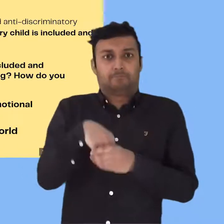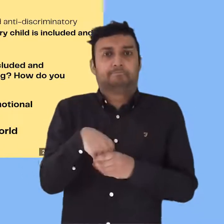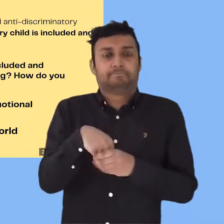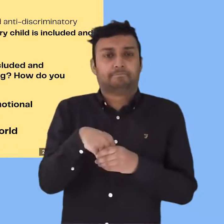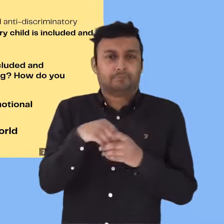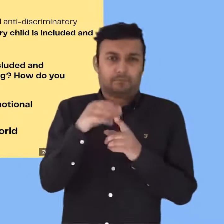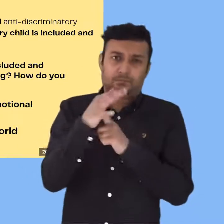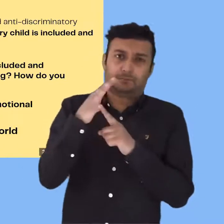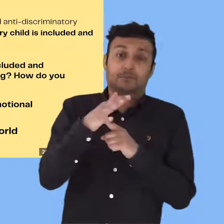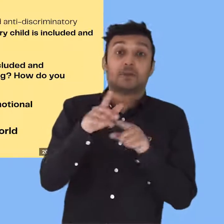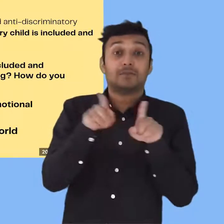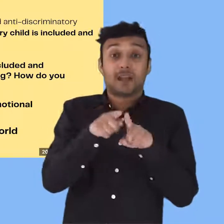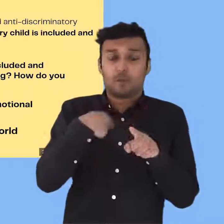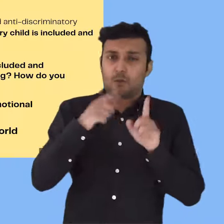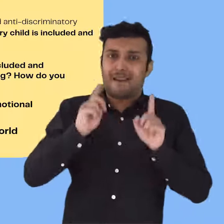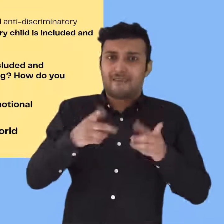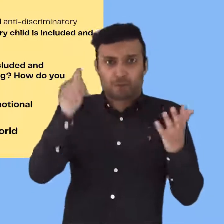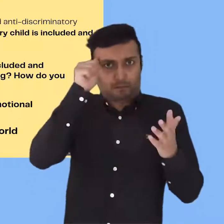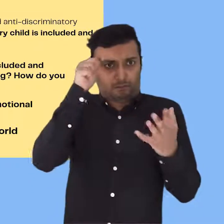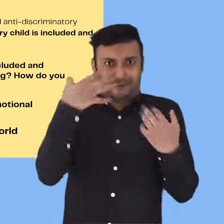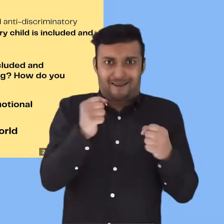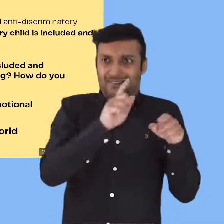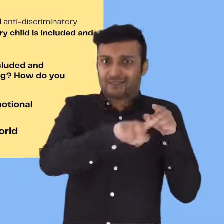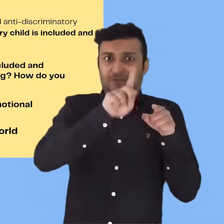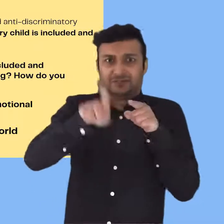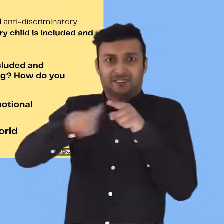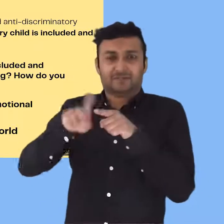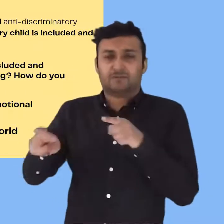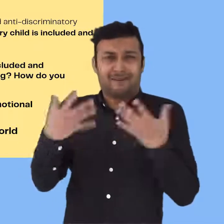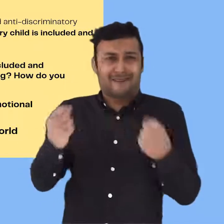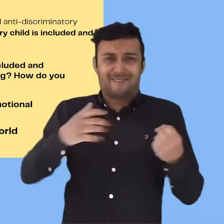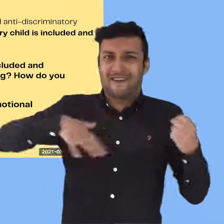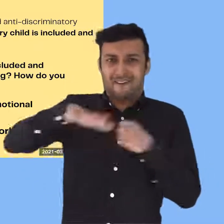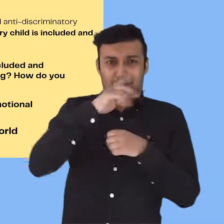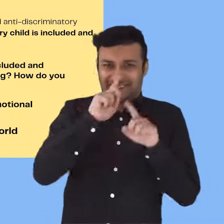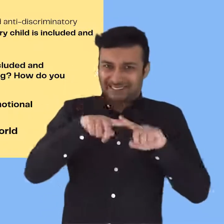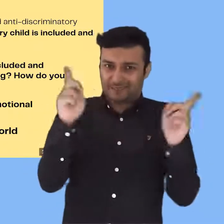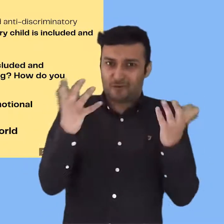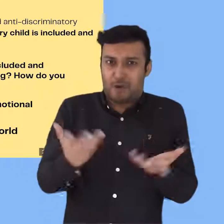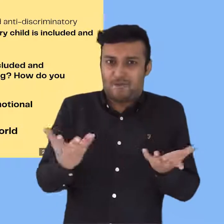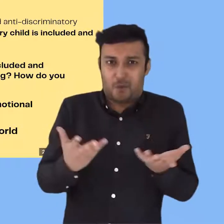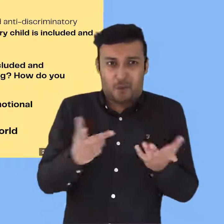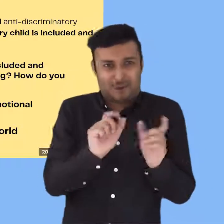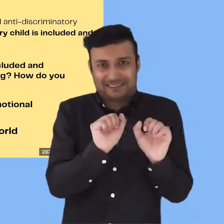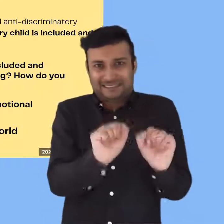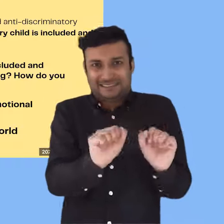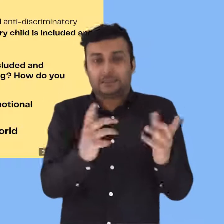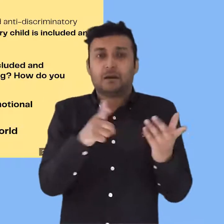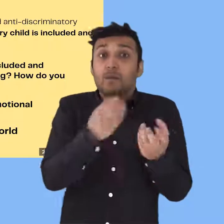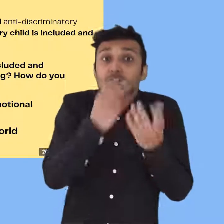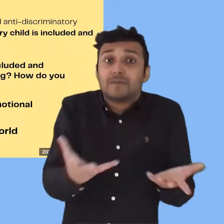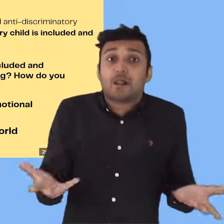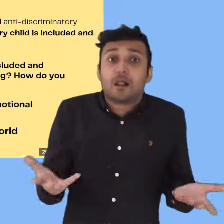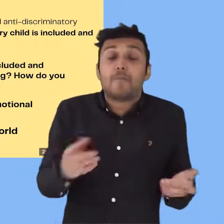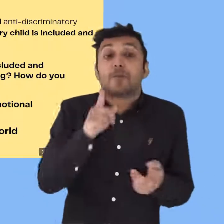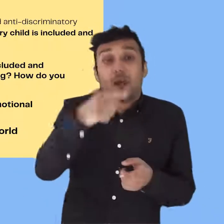to really acknowledge difference, because there is difference between us and the difference is beautiful. So if we are going with a colorblind